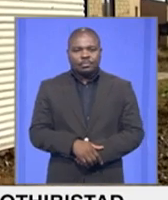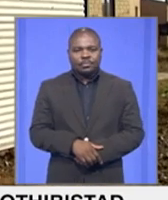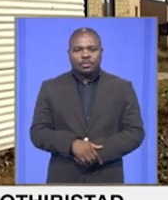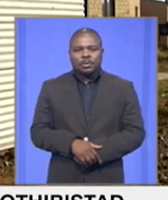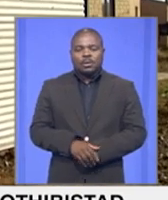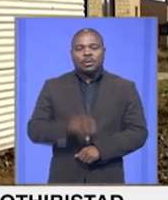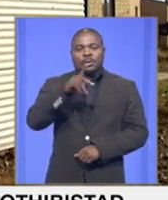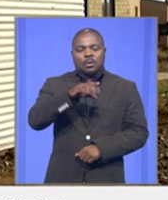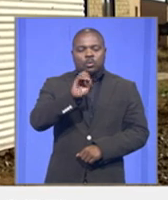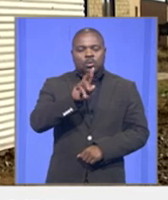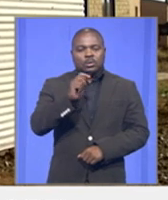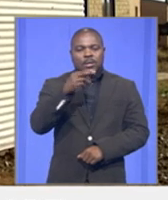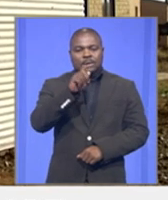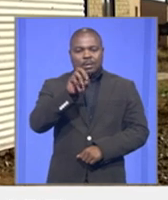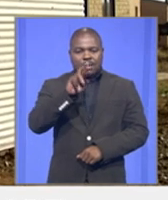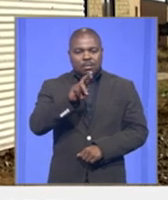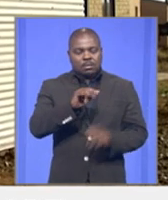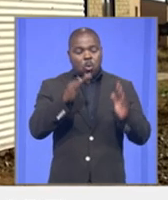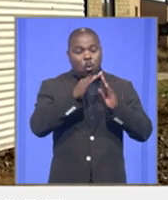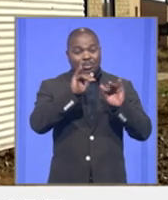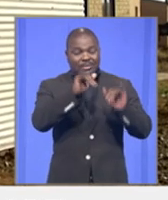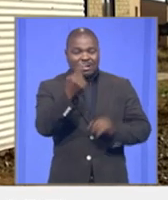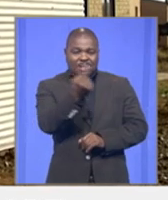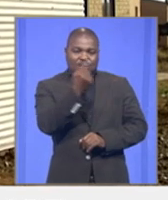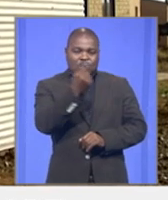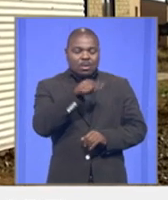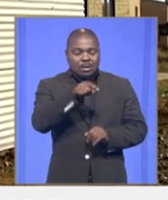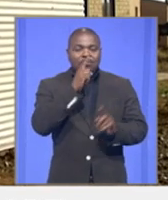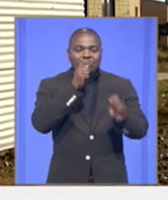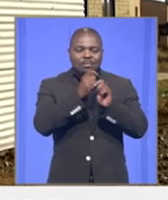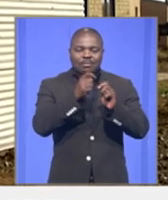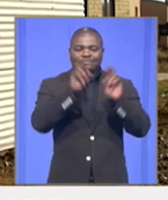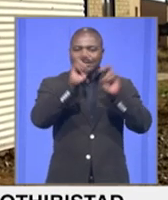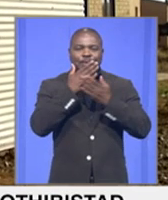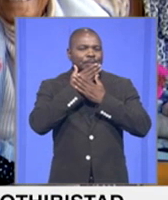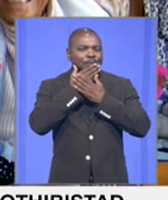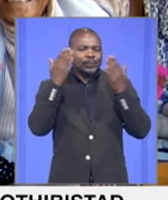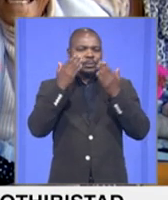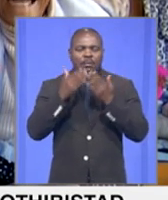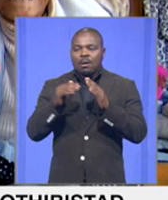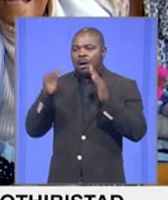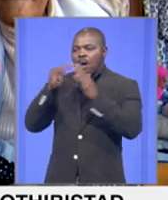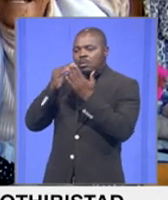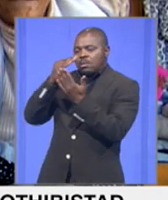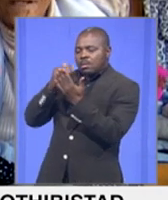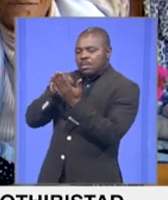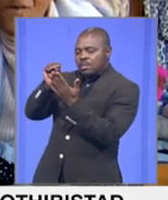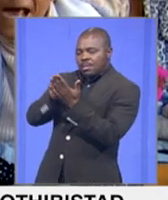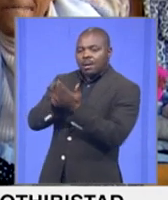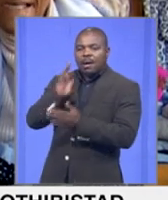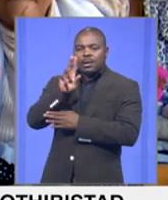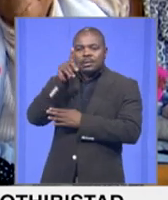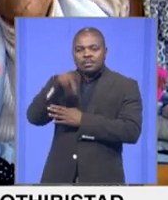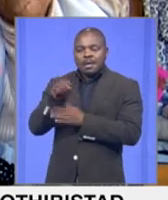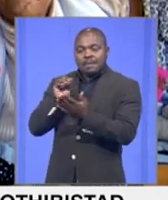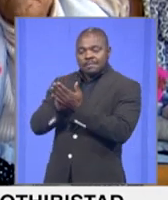Catherine Potgieter o nna a le esi mo mokhukhung ono o senang motlakase o sale a le mo lenaneng la go abelwa ntlo ya RDP fa e sale